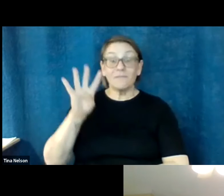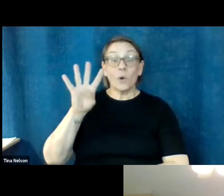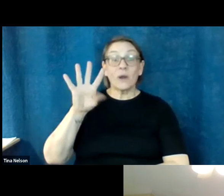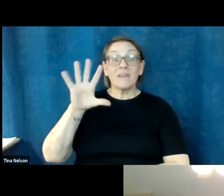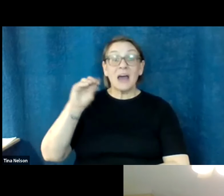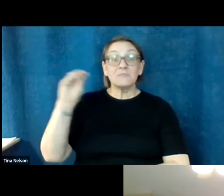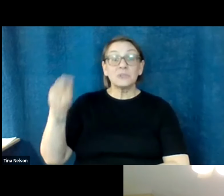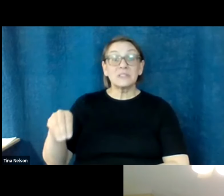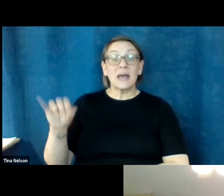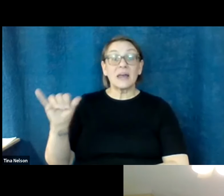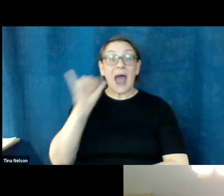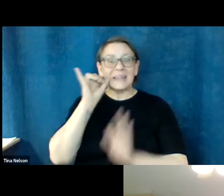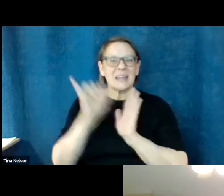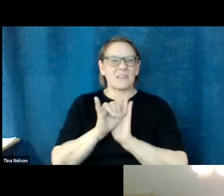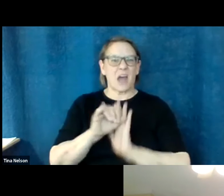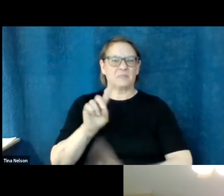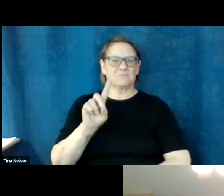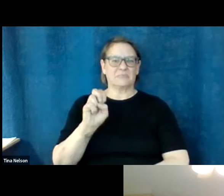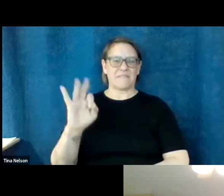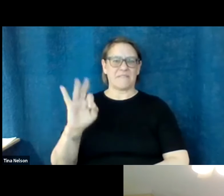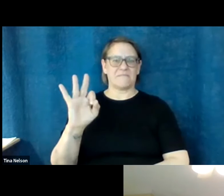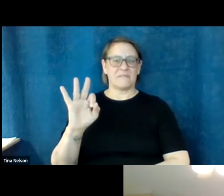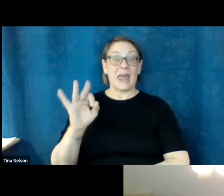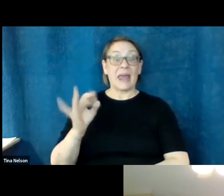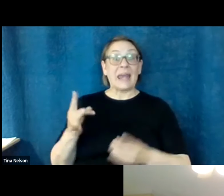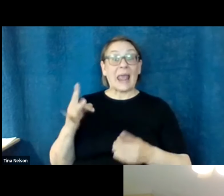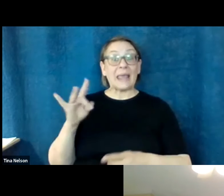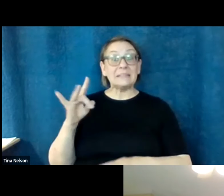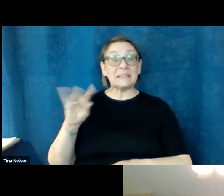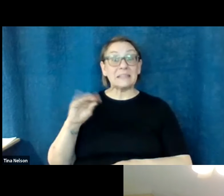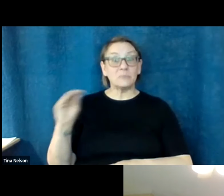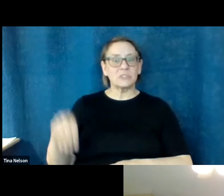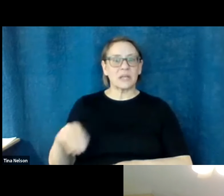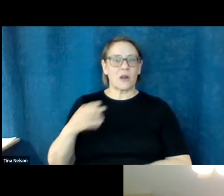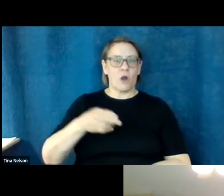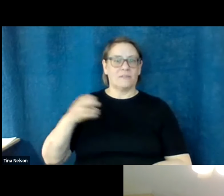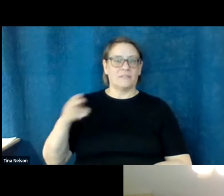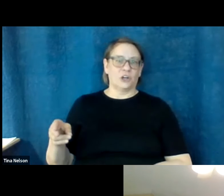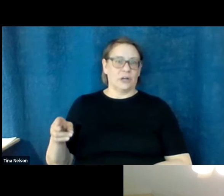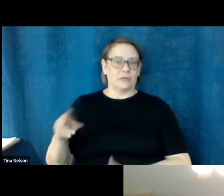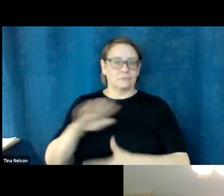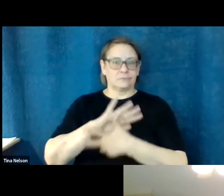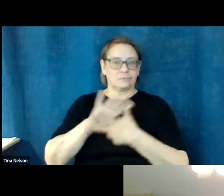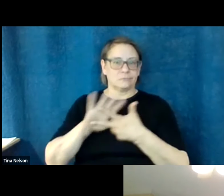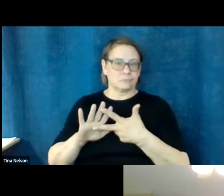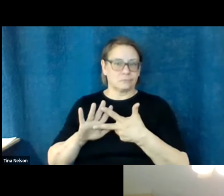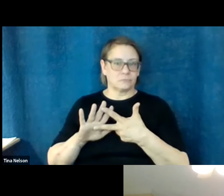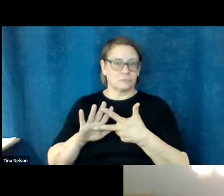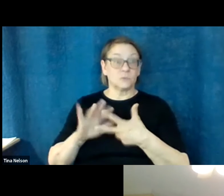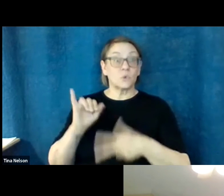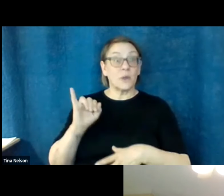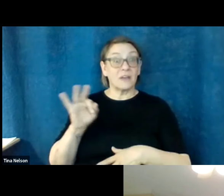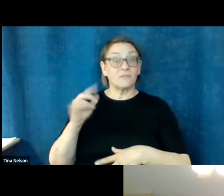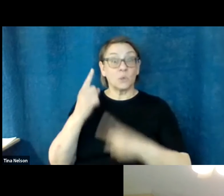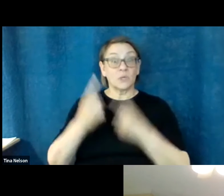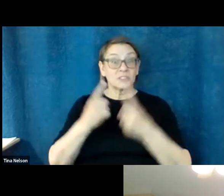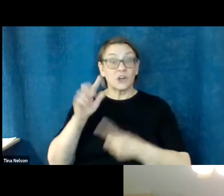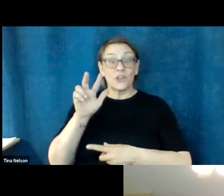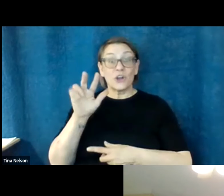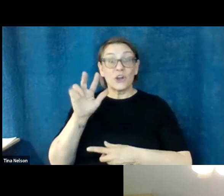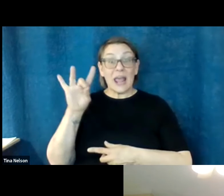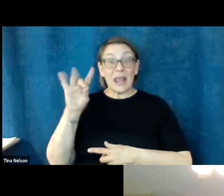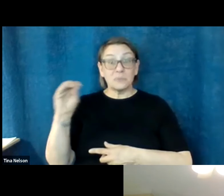identifying as deaf and 18% hard of hearing. So when you take into consideration 38%